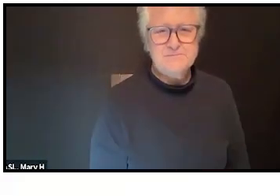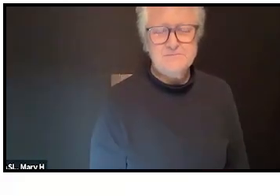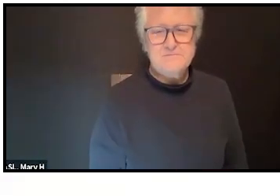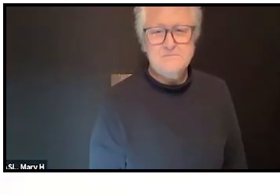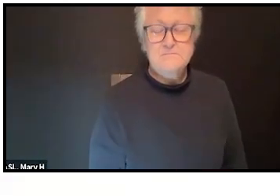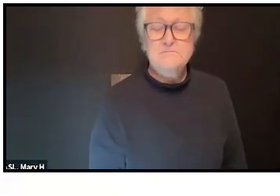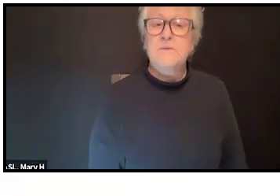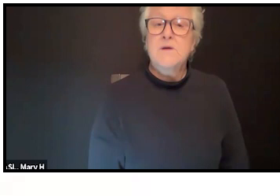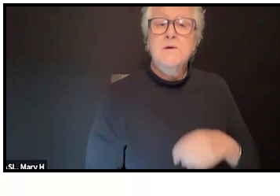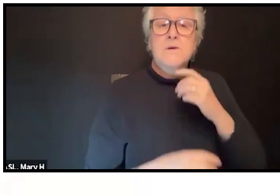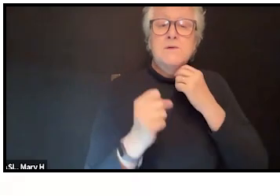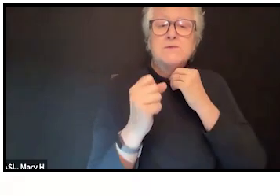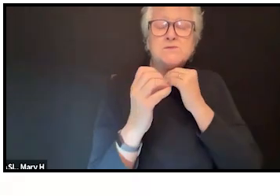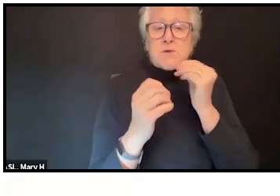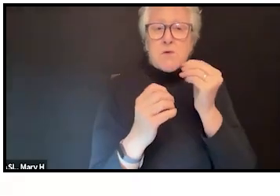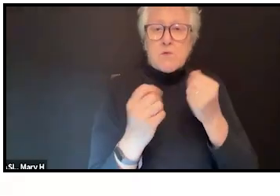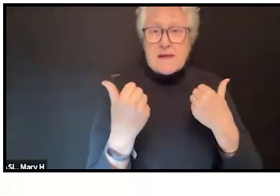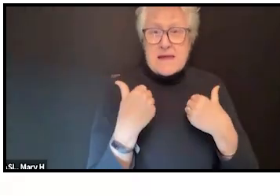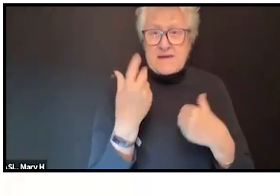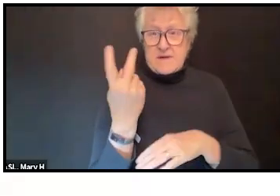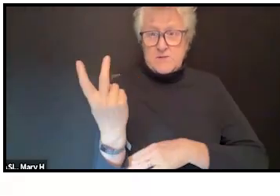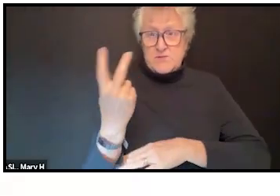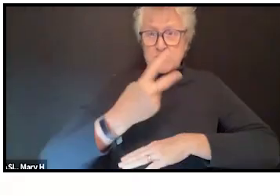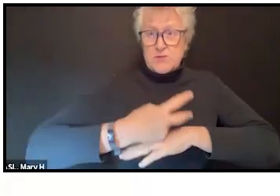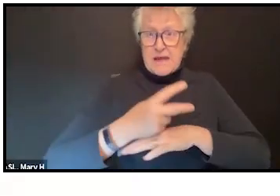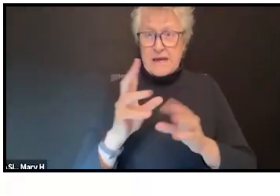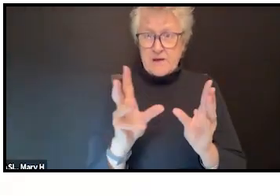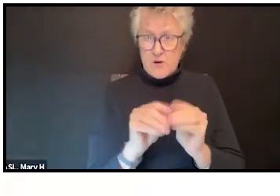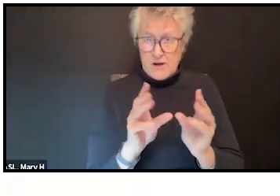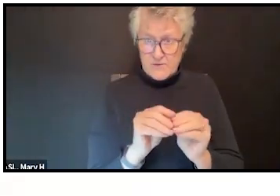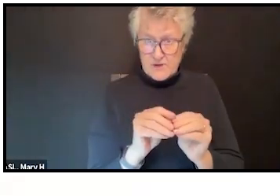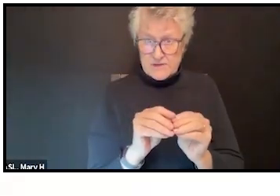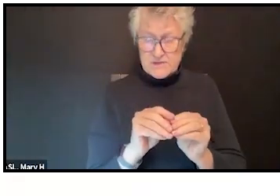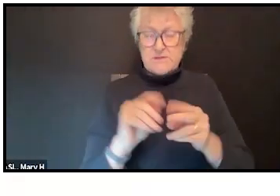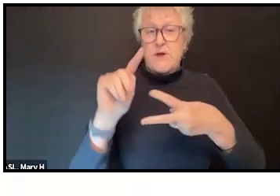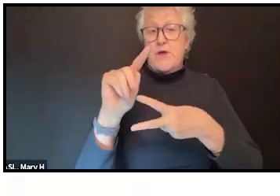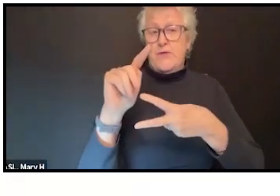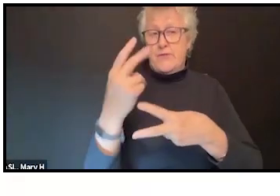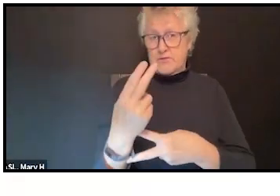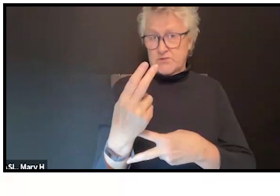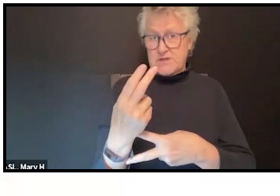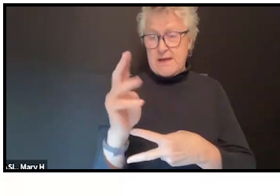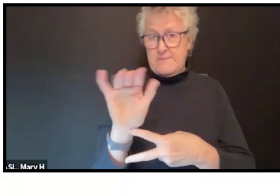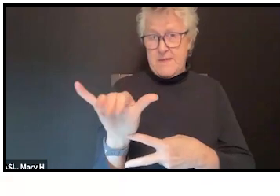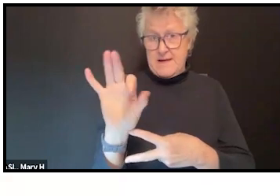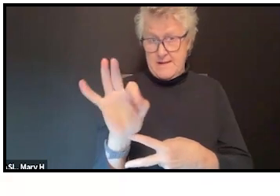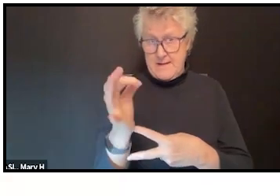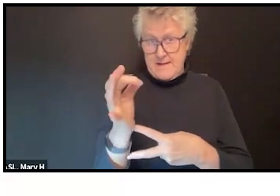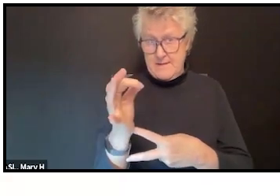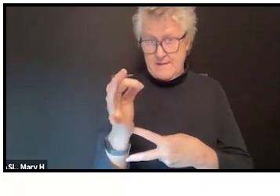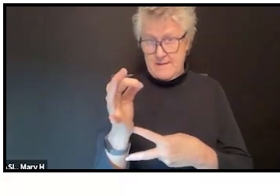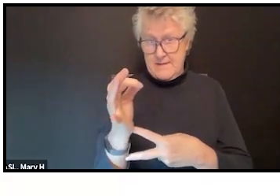So we have a 2-day conference. Thursday, May 9th is